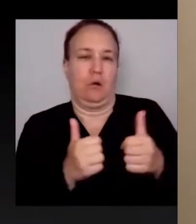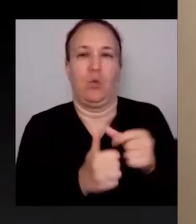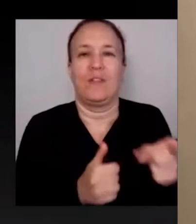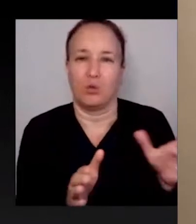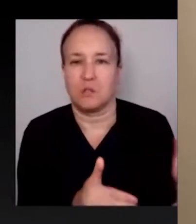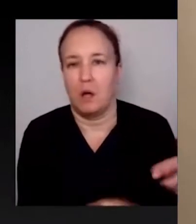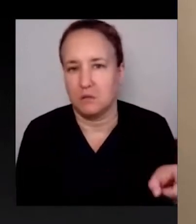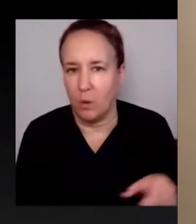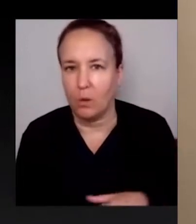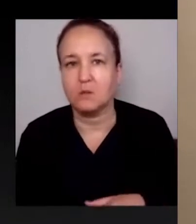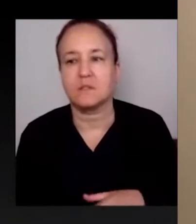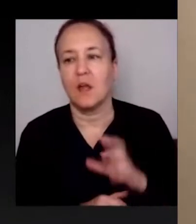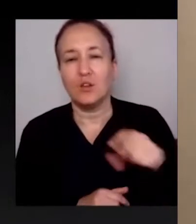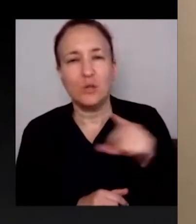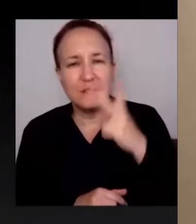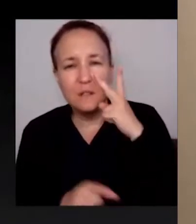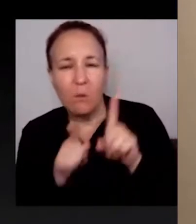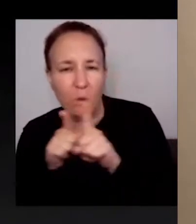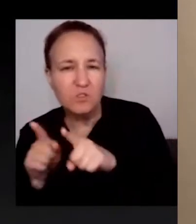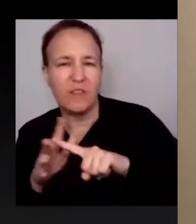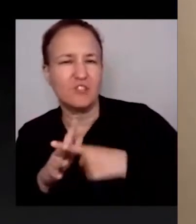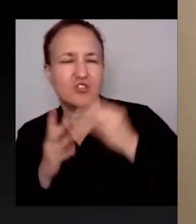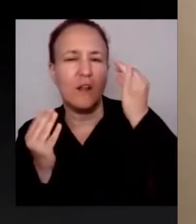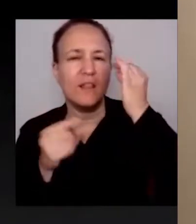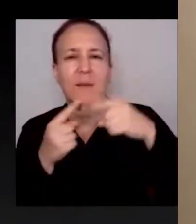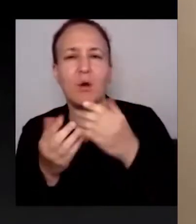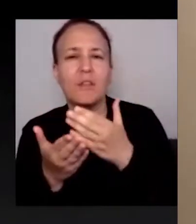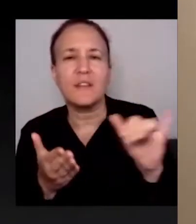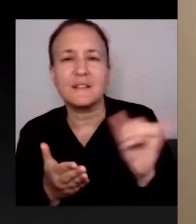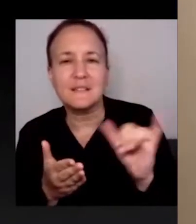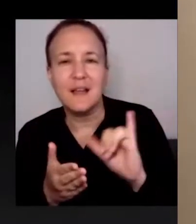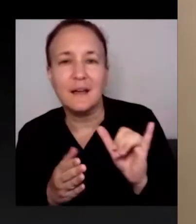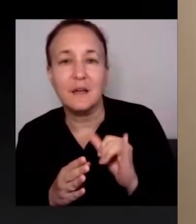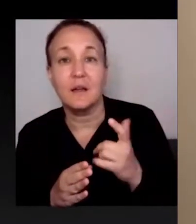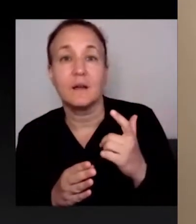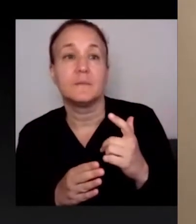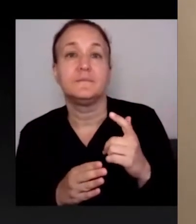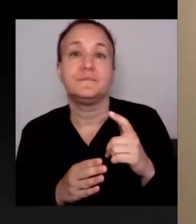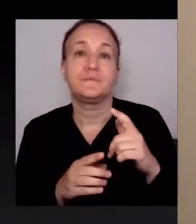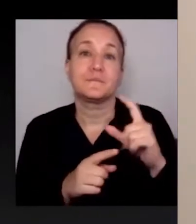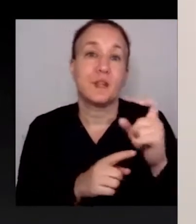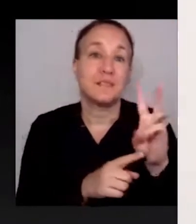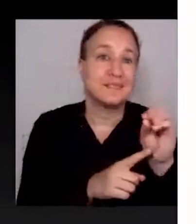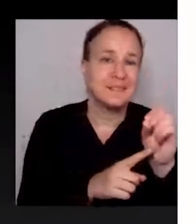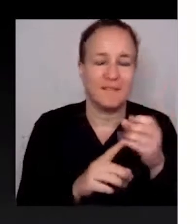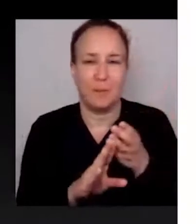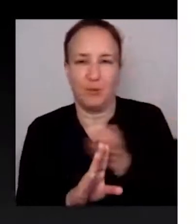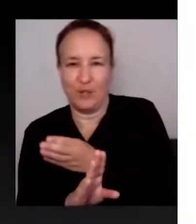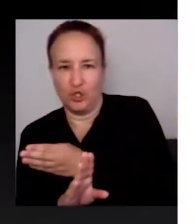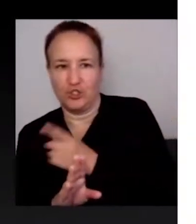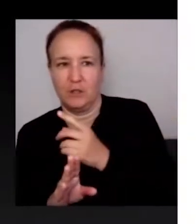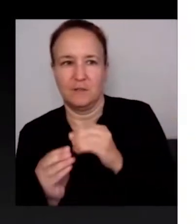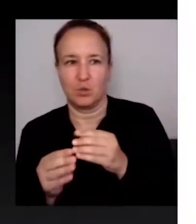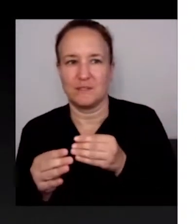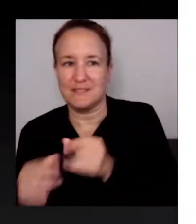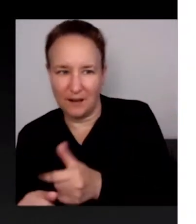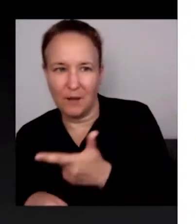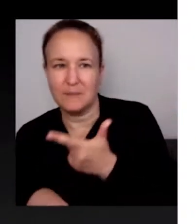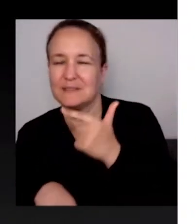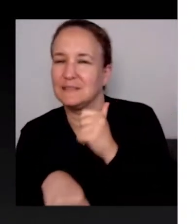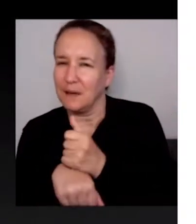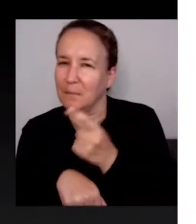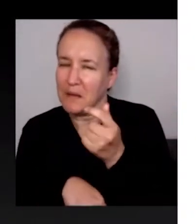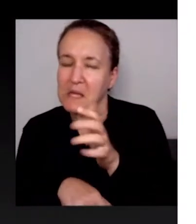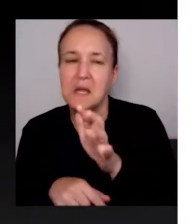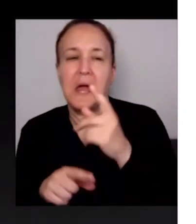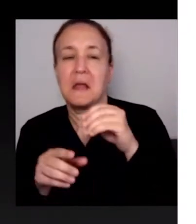And you can see they also started thinking about things like a precursor to the XAC that would streamline this setup a bit. And in this